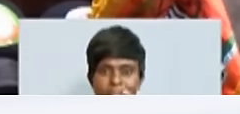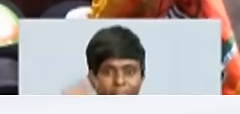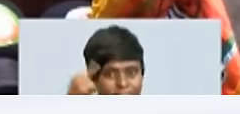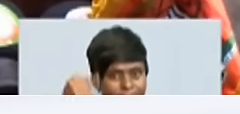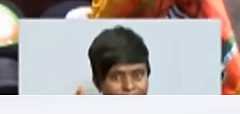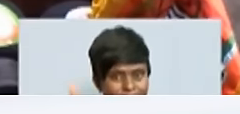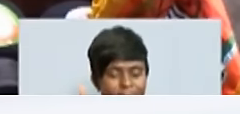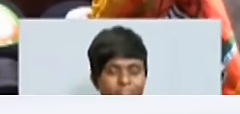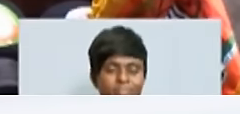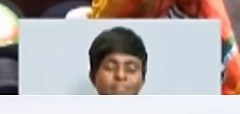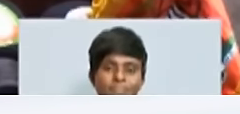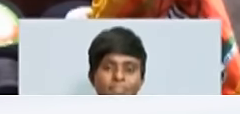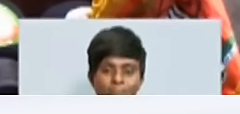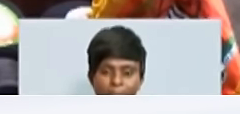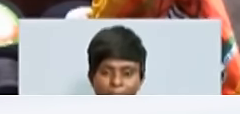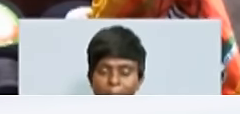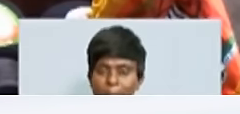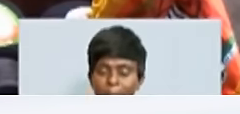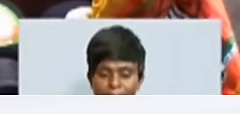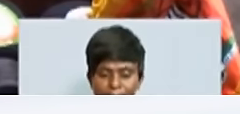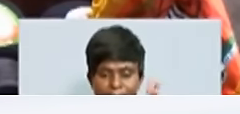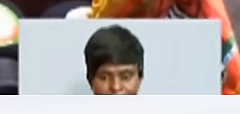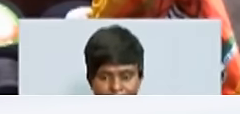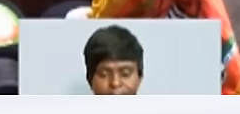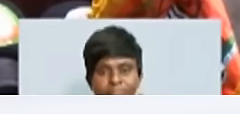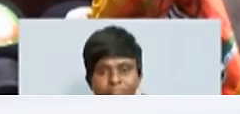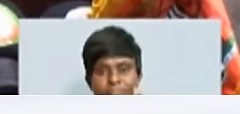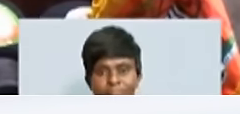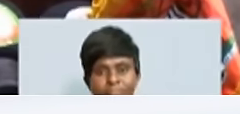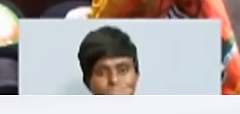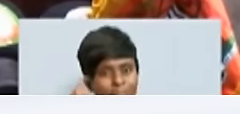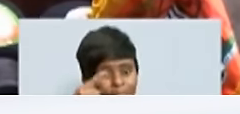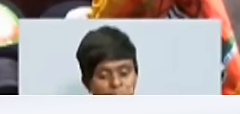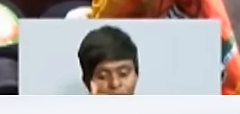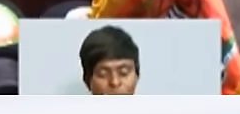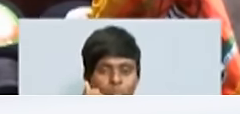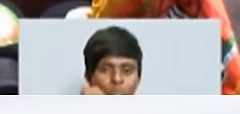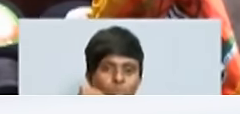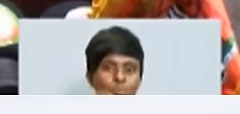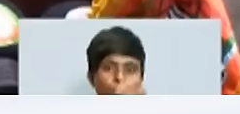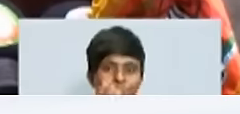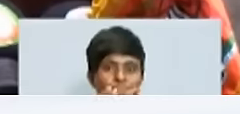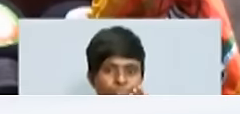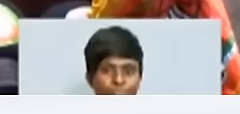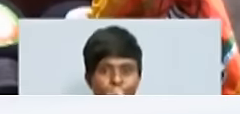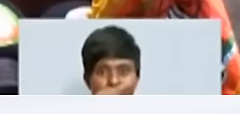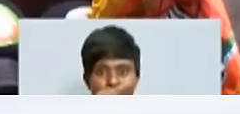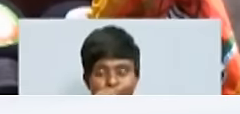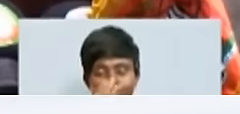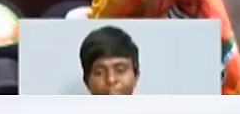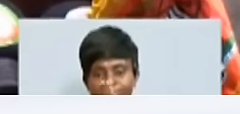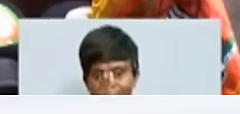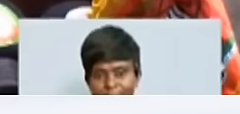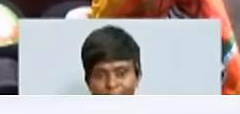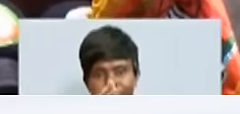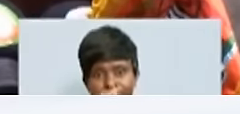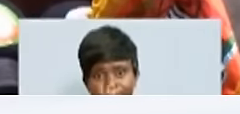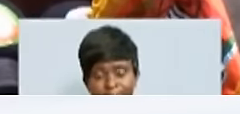government by adopting schools for homegrown schools' meals. Madam